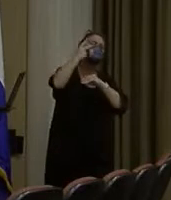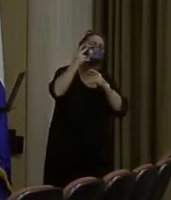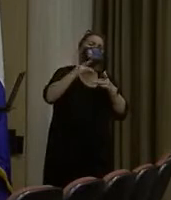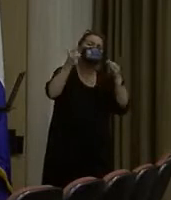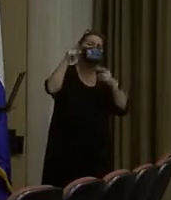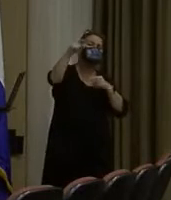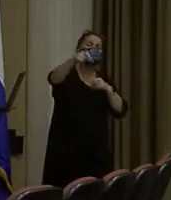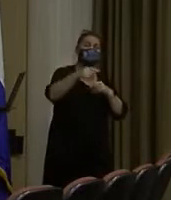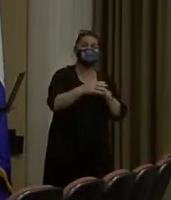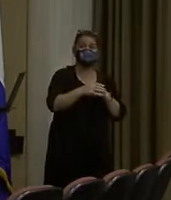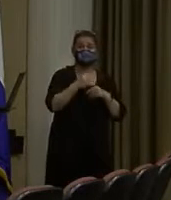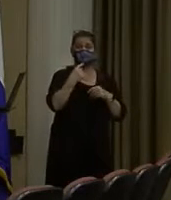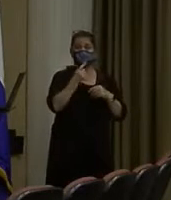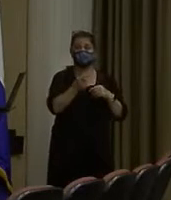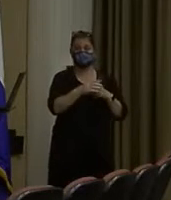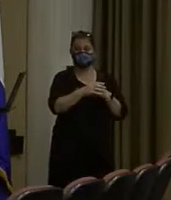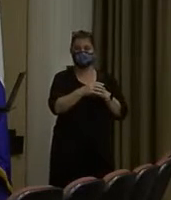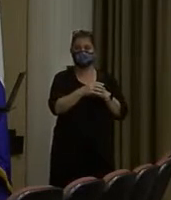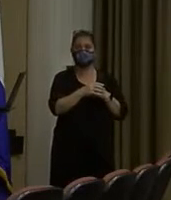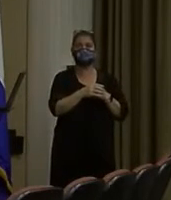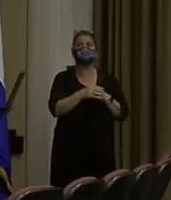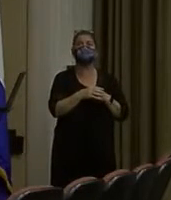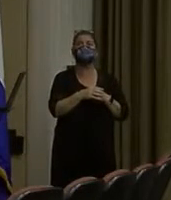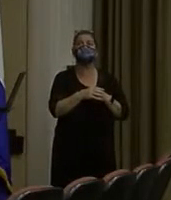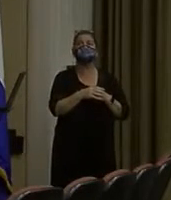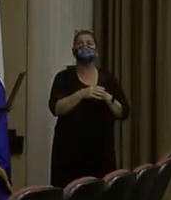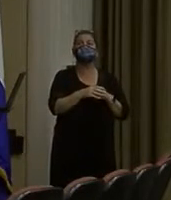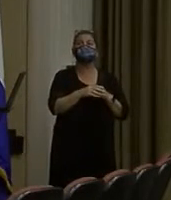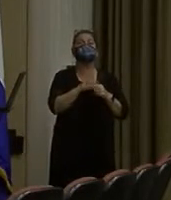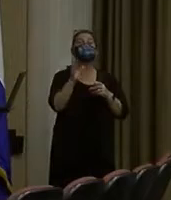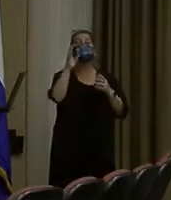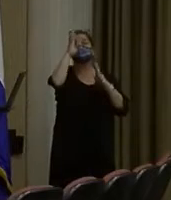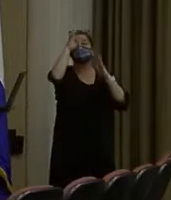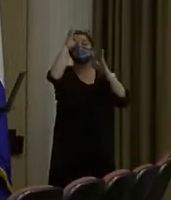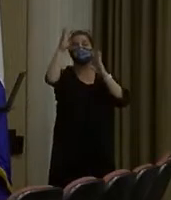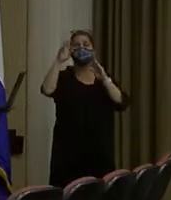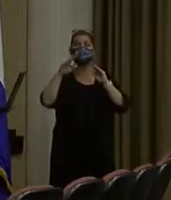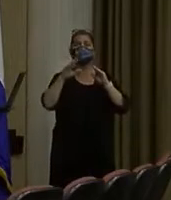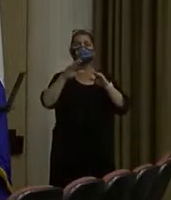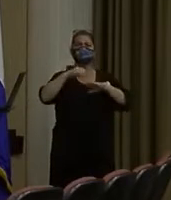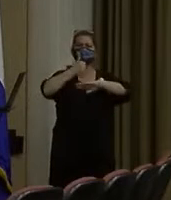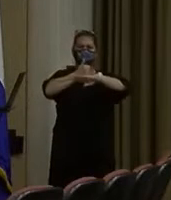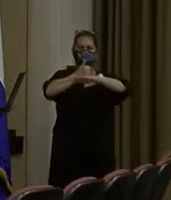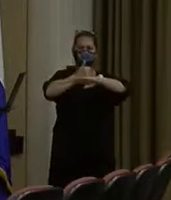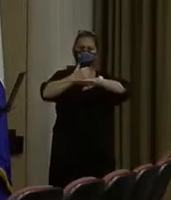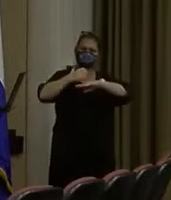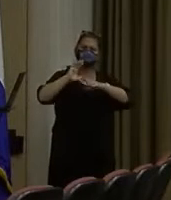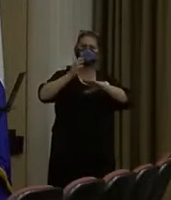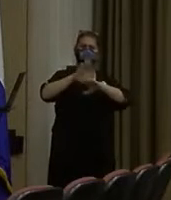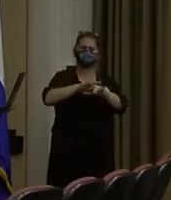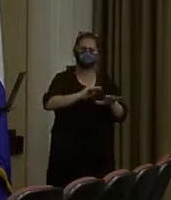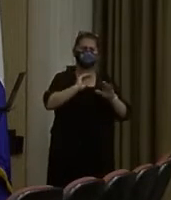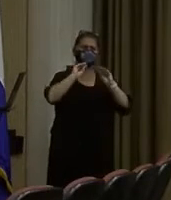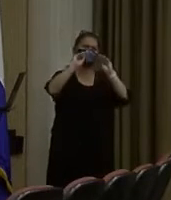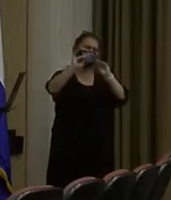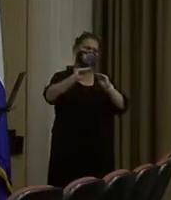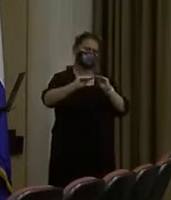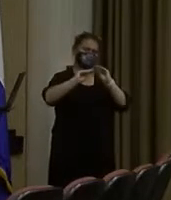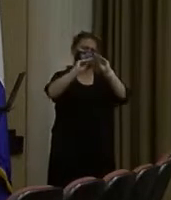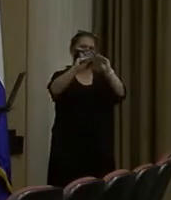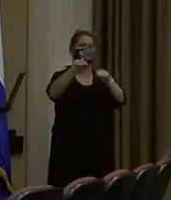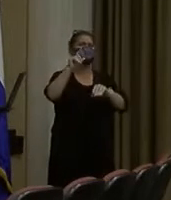Now, I've been told I don't have my mask, so I can't really venture up like I wanted to. But imagine we're going further up, right? And Dean Porcelli